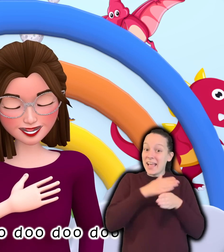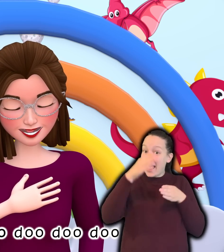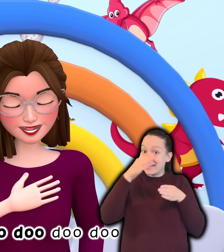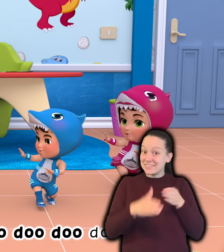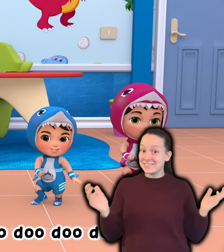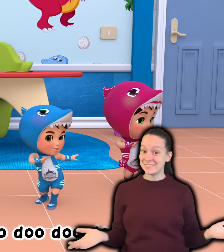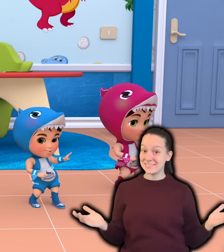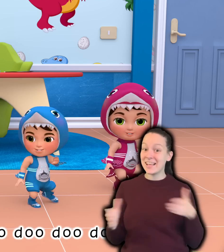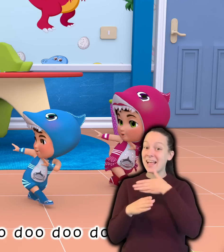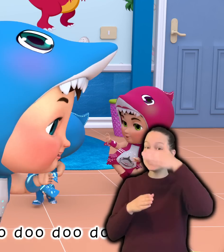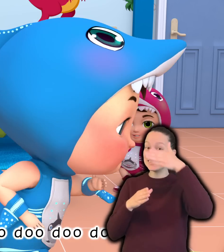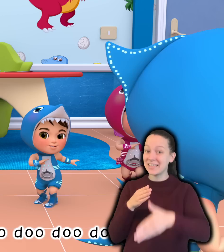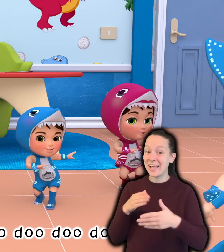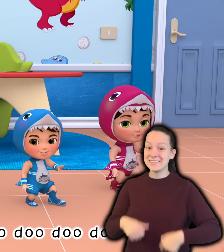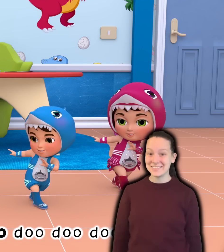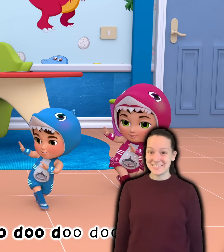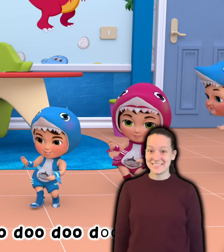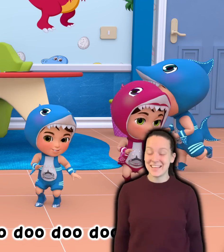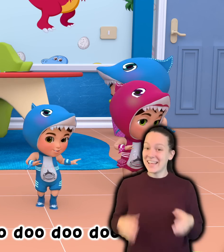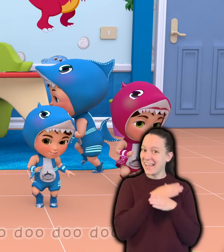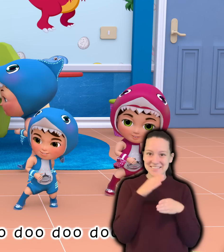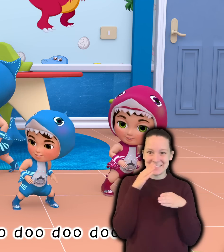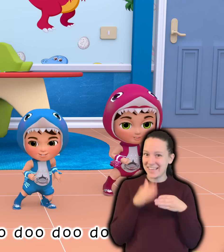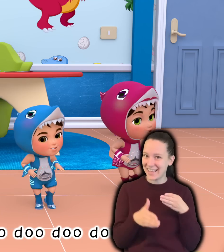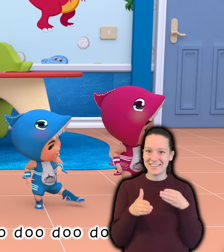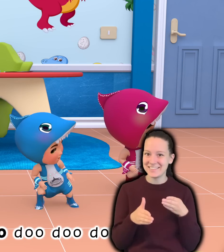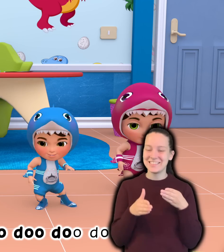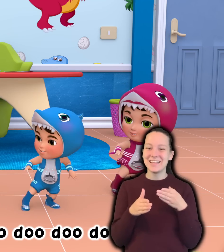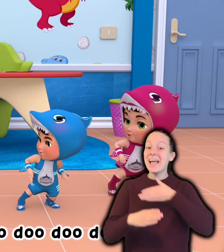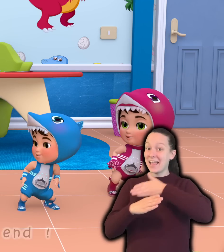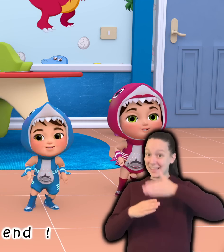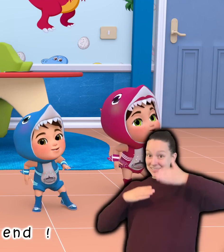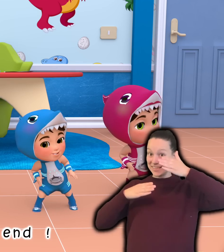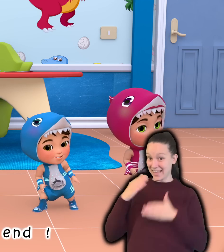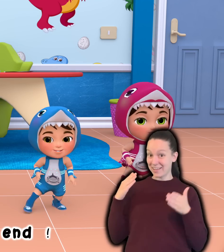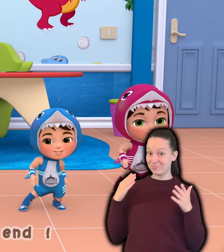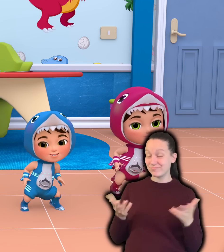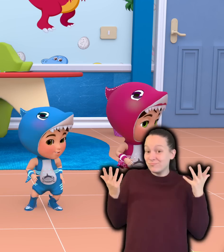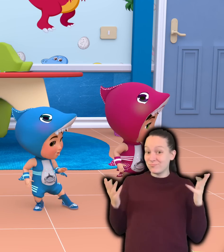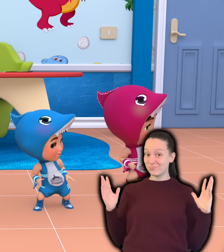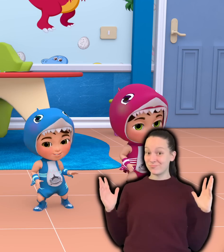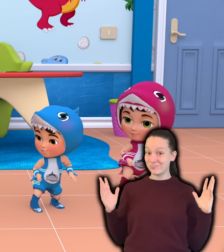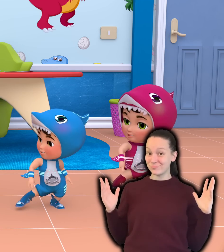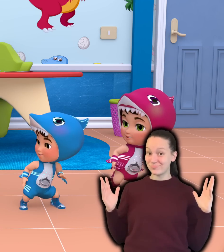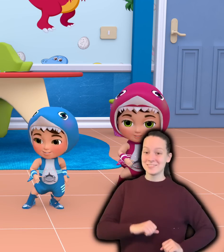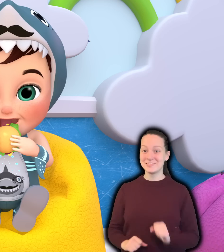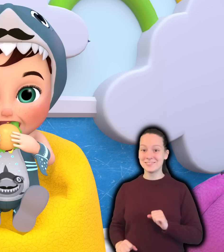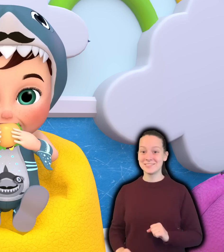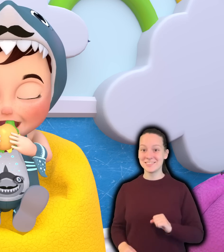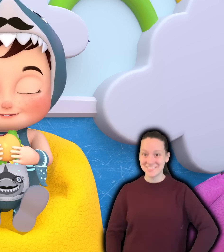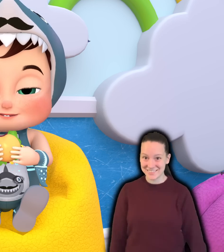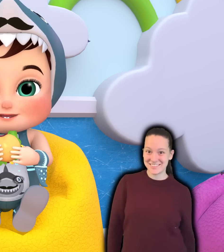end, it's the end, it's the end, it's the end.